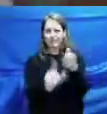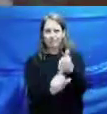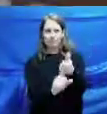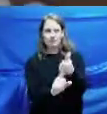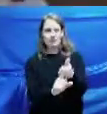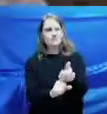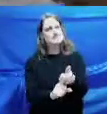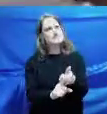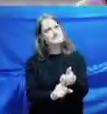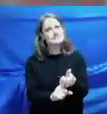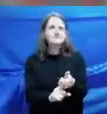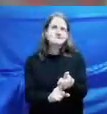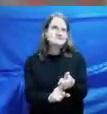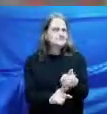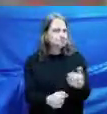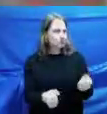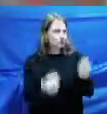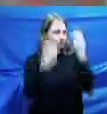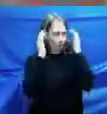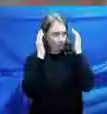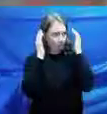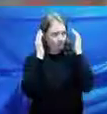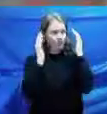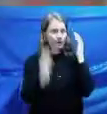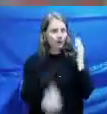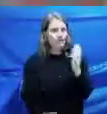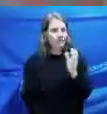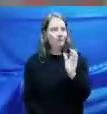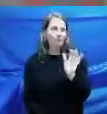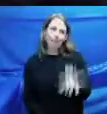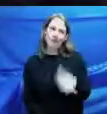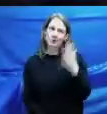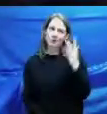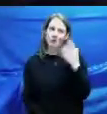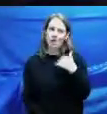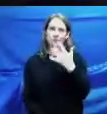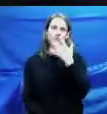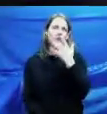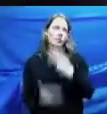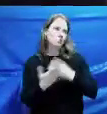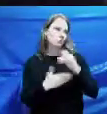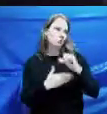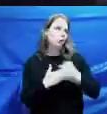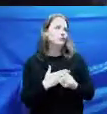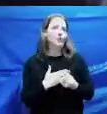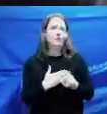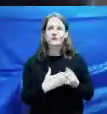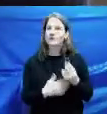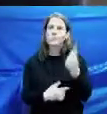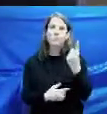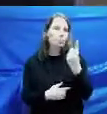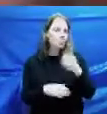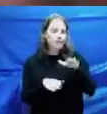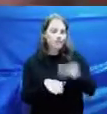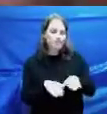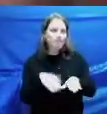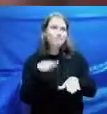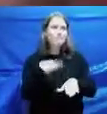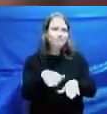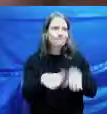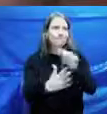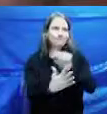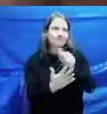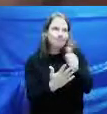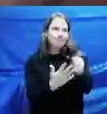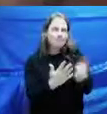bit overwhelming. So that's why I like the projects. It's one step at a time. At first, I thought project-based learning was a plan by